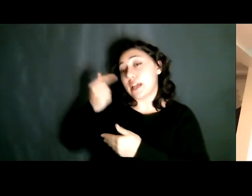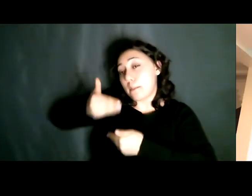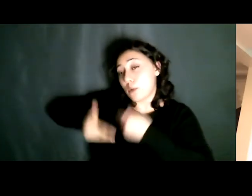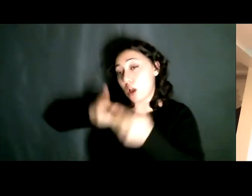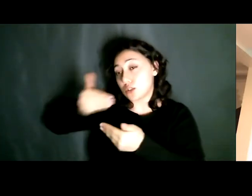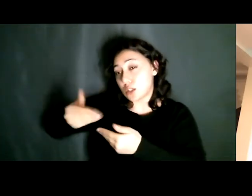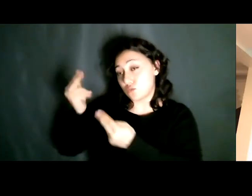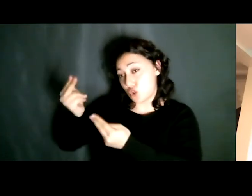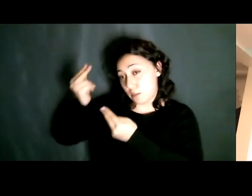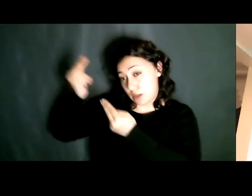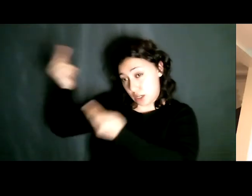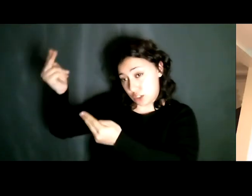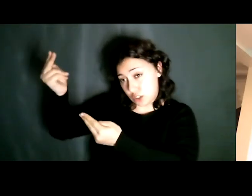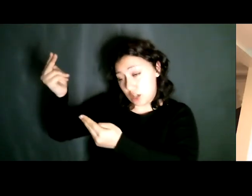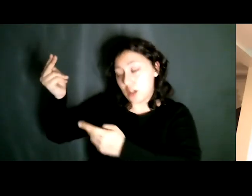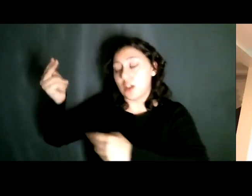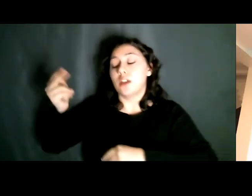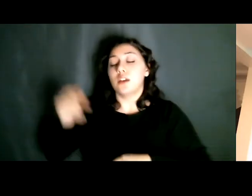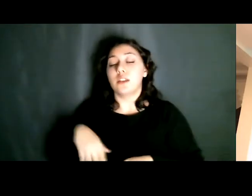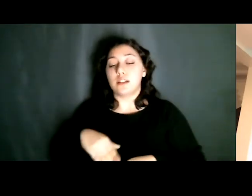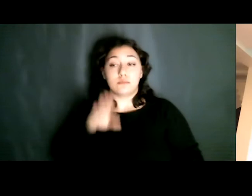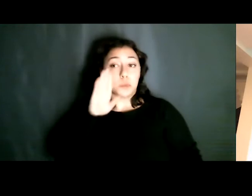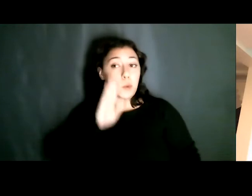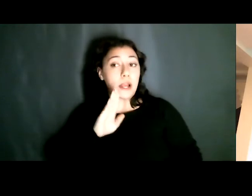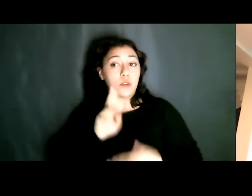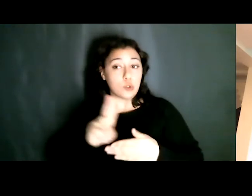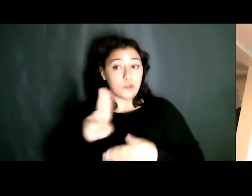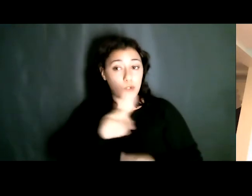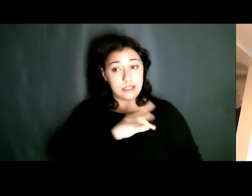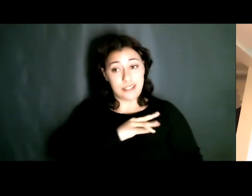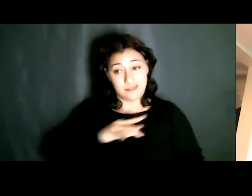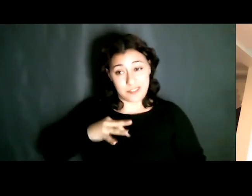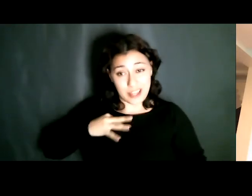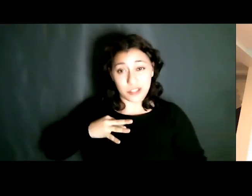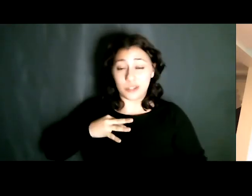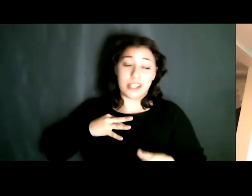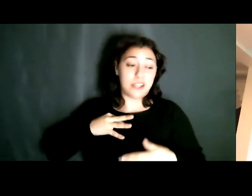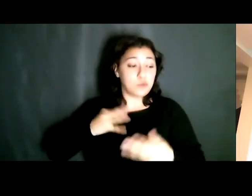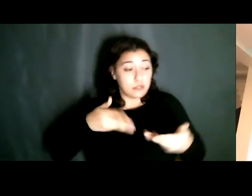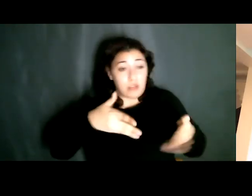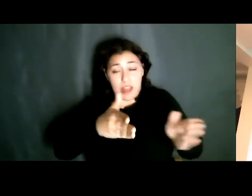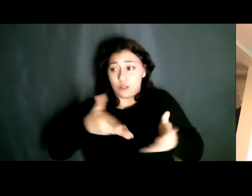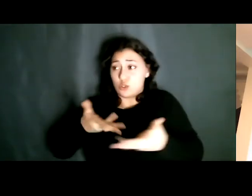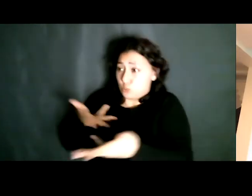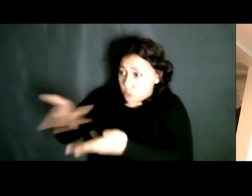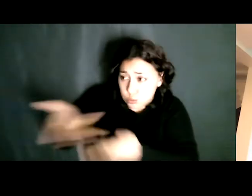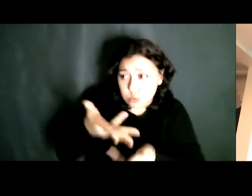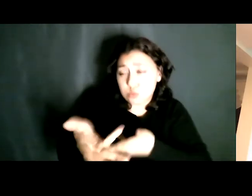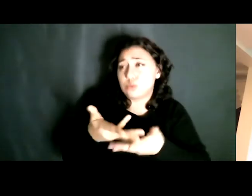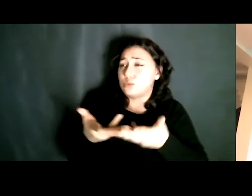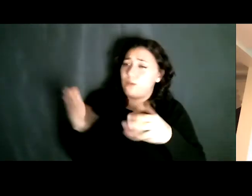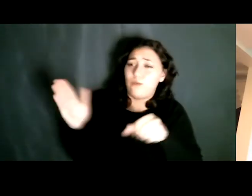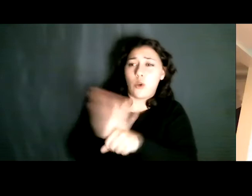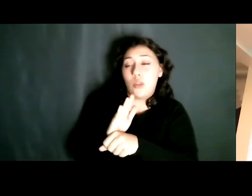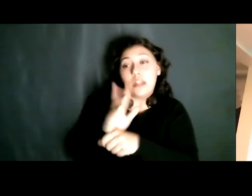faculty enabled students to engage with their fullest potential in this research university, to not only